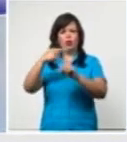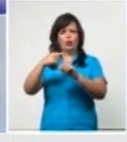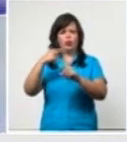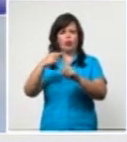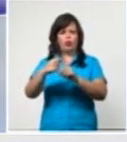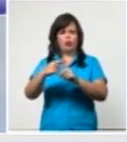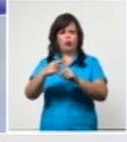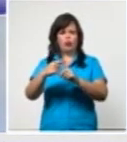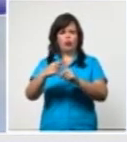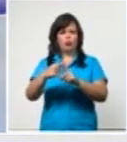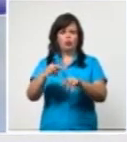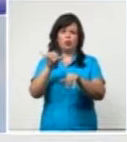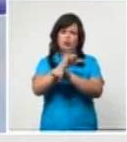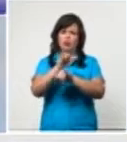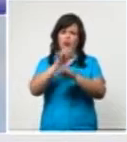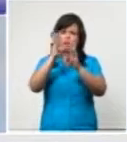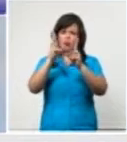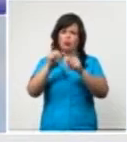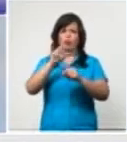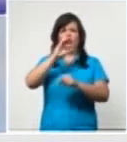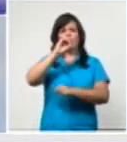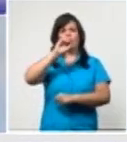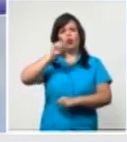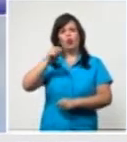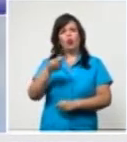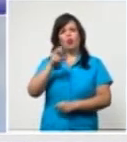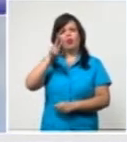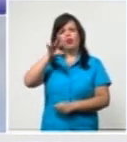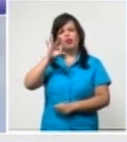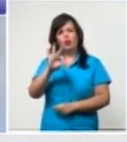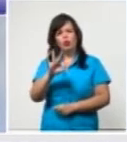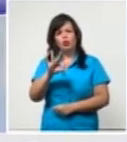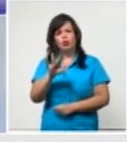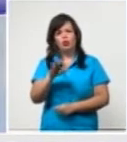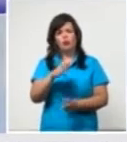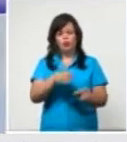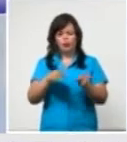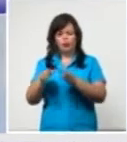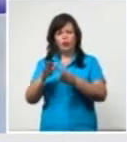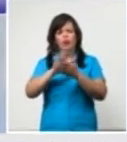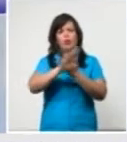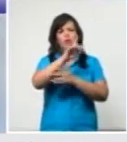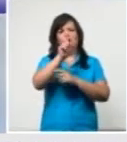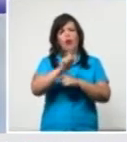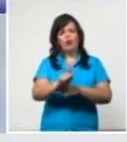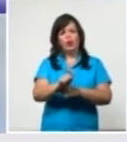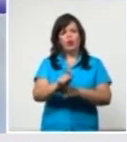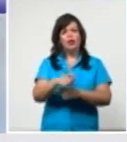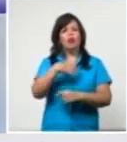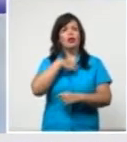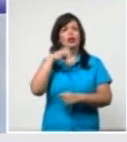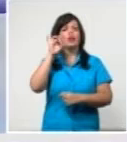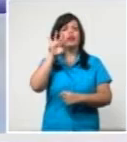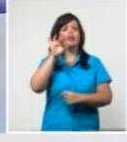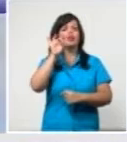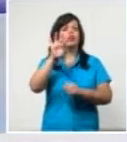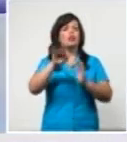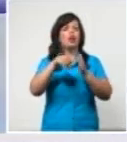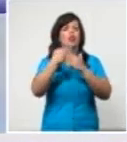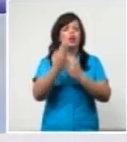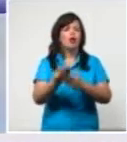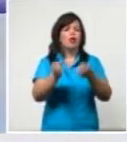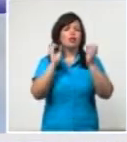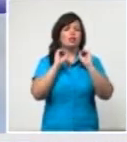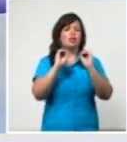days, and a rate similar to the one reported yesterday of 0.28. And the province of